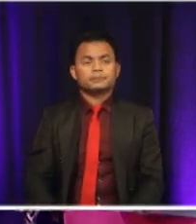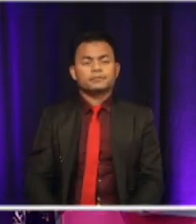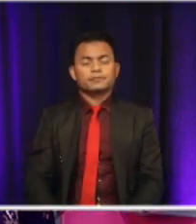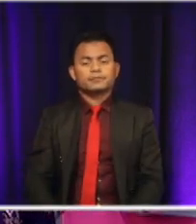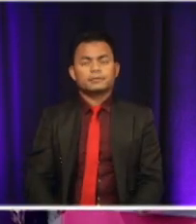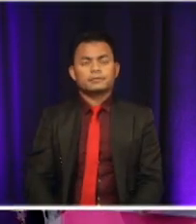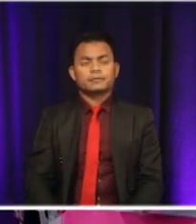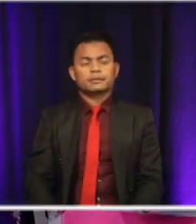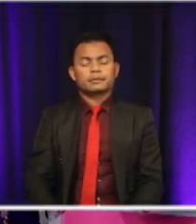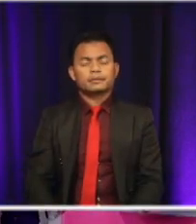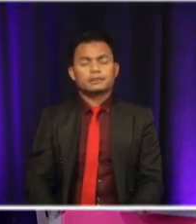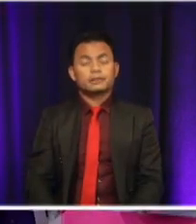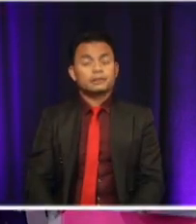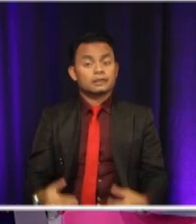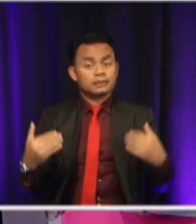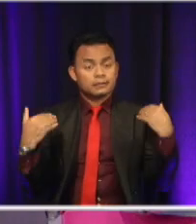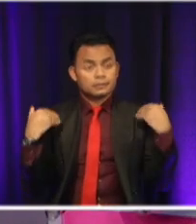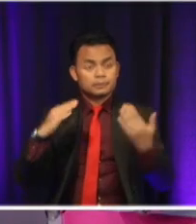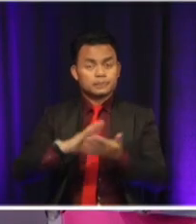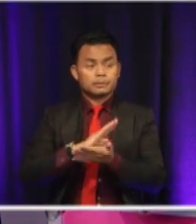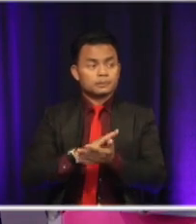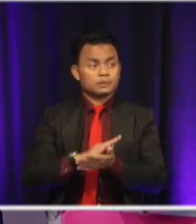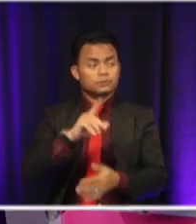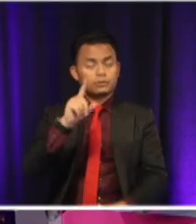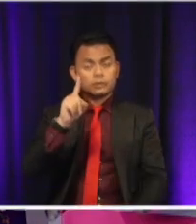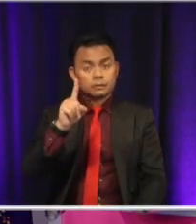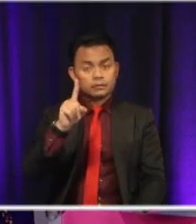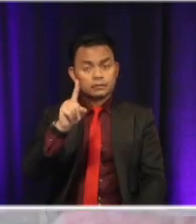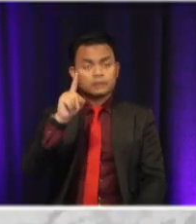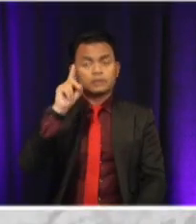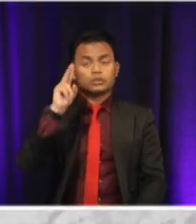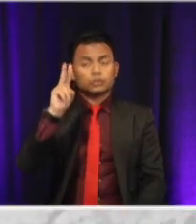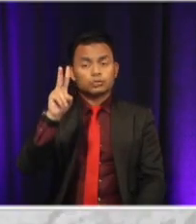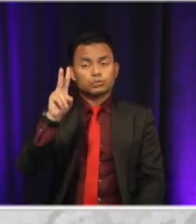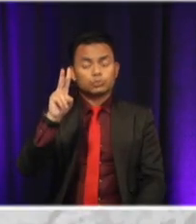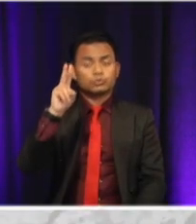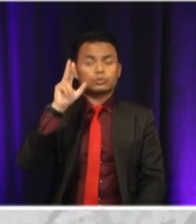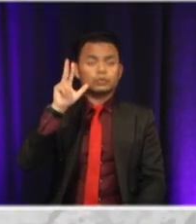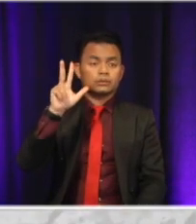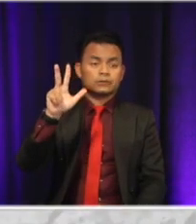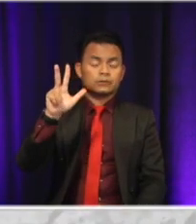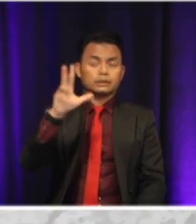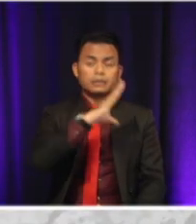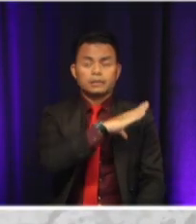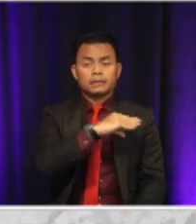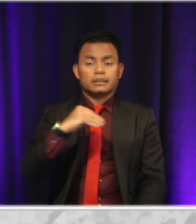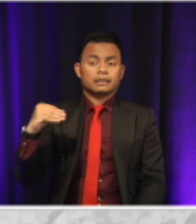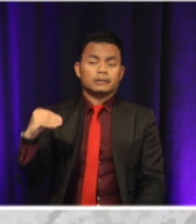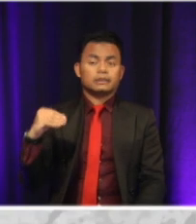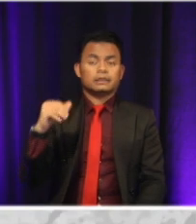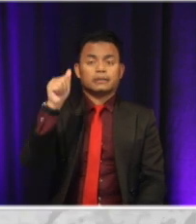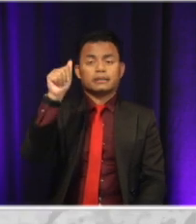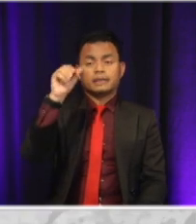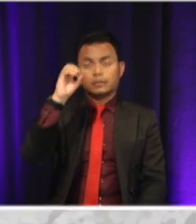your AO1, AO2, AO3, and AO4. All